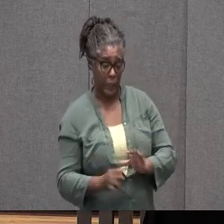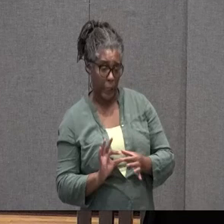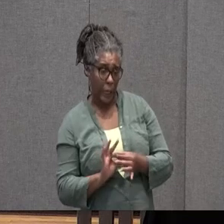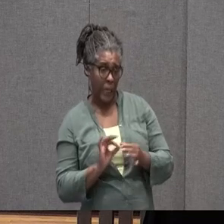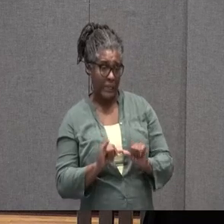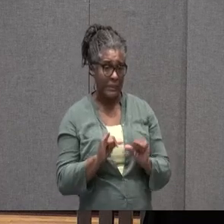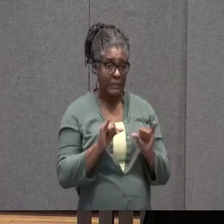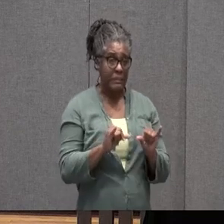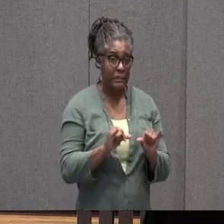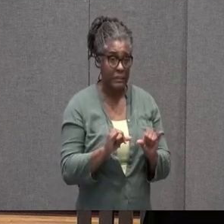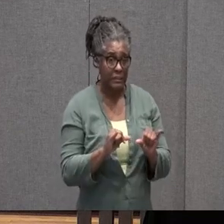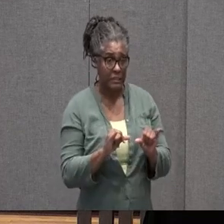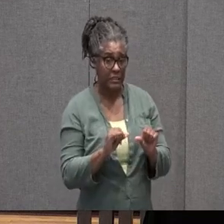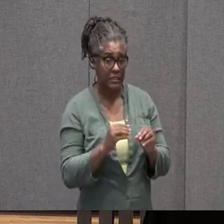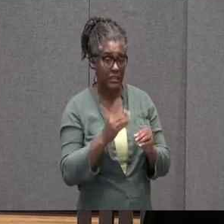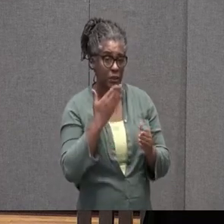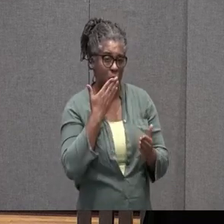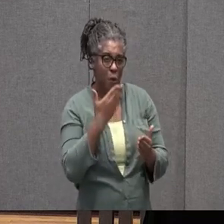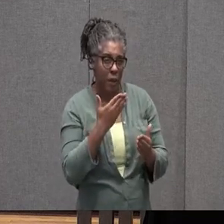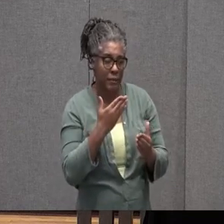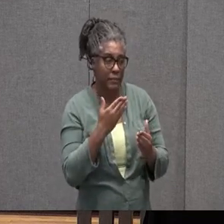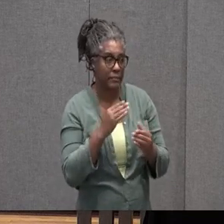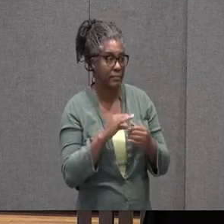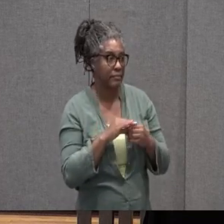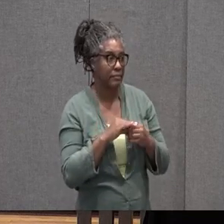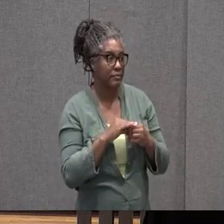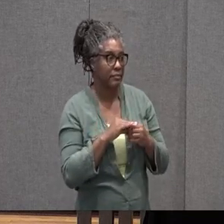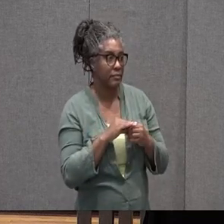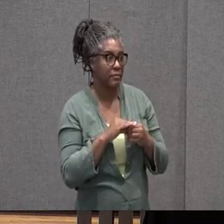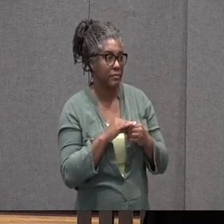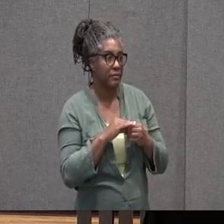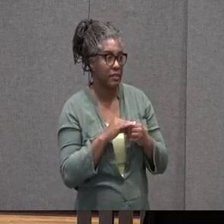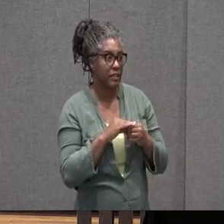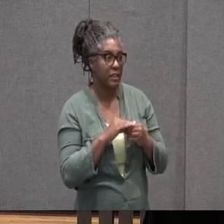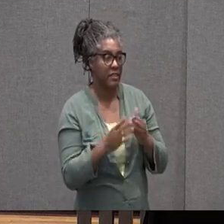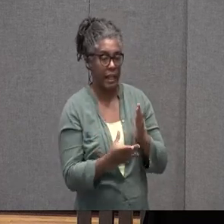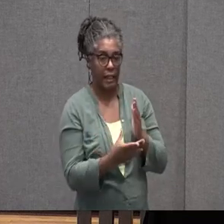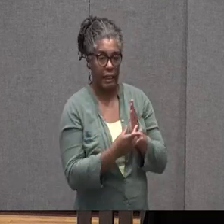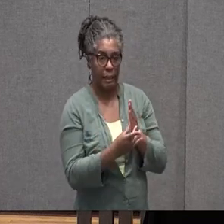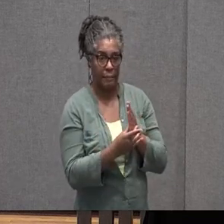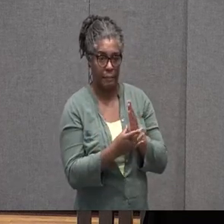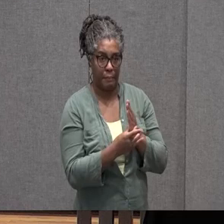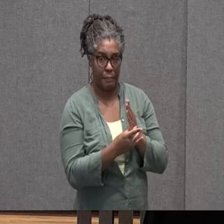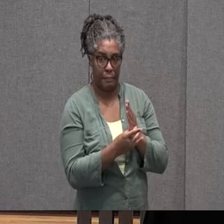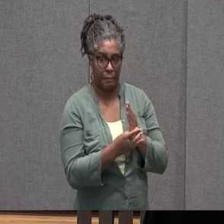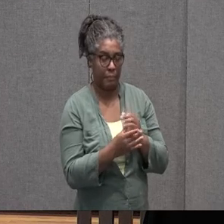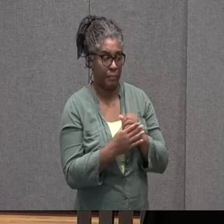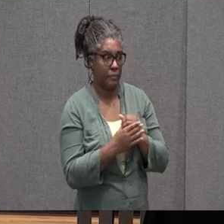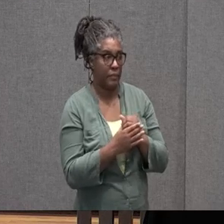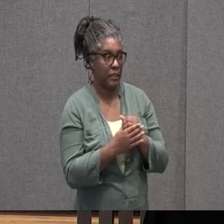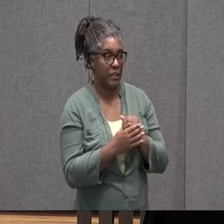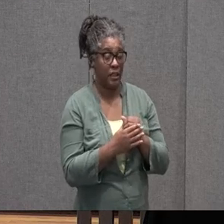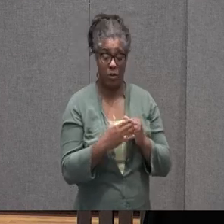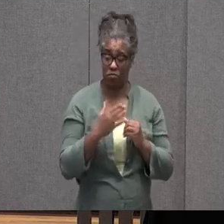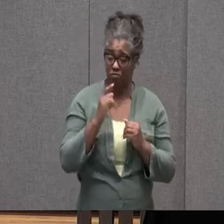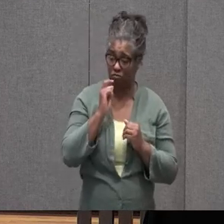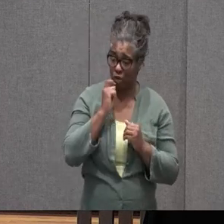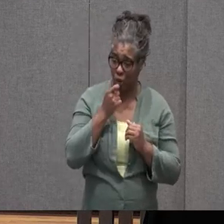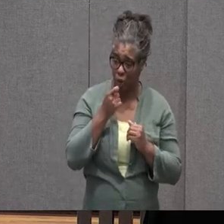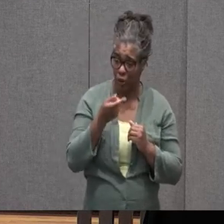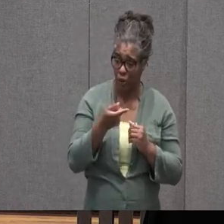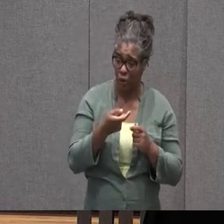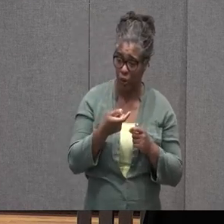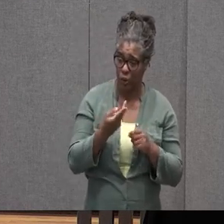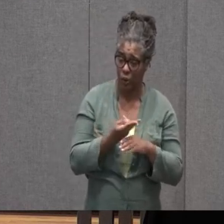and securely to my binder clip. Well, it's really cool that you used rubber bands to secure them on there. Thank you.